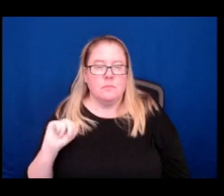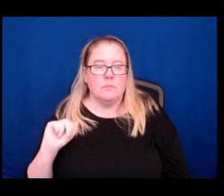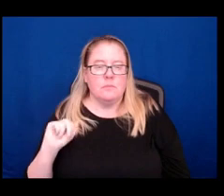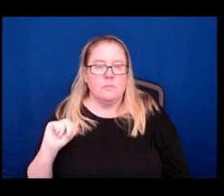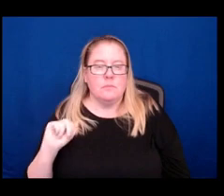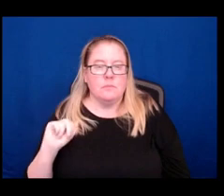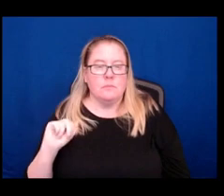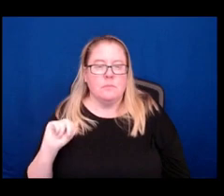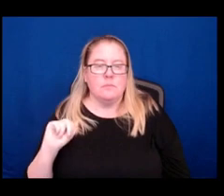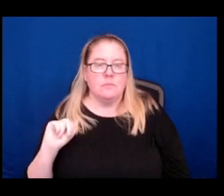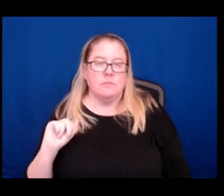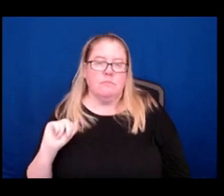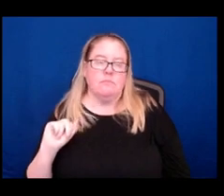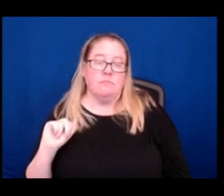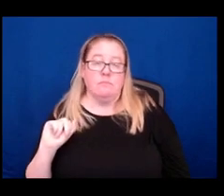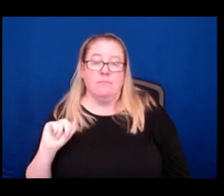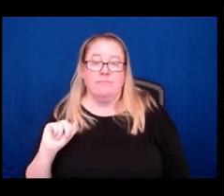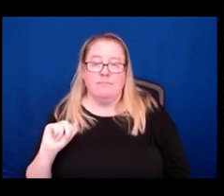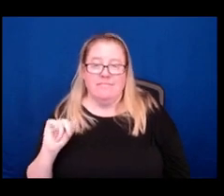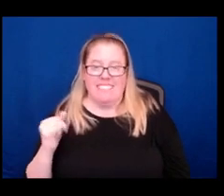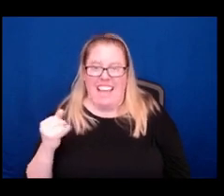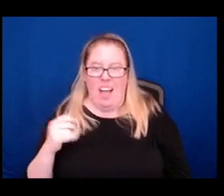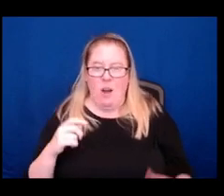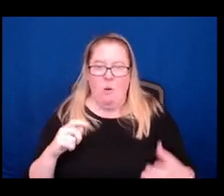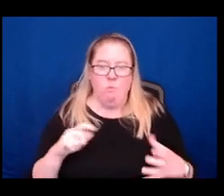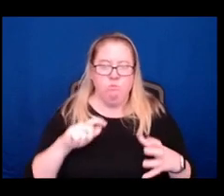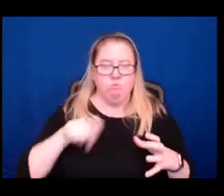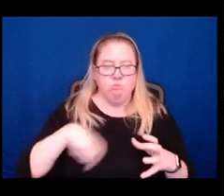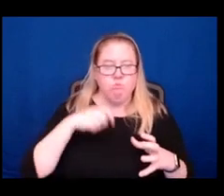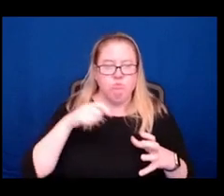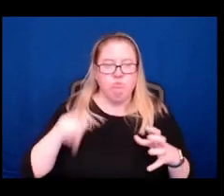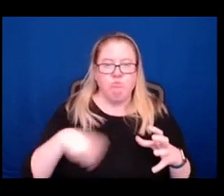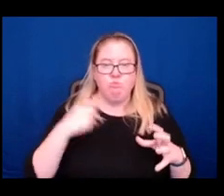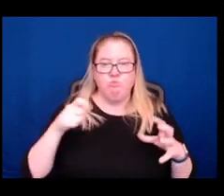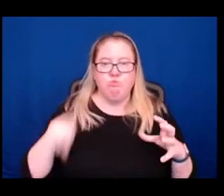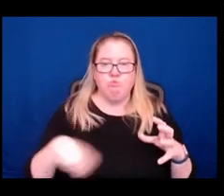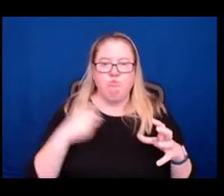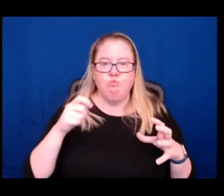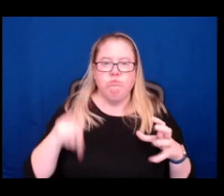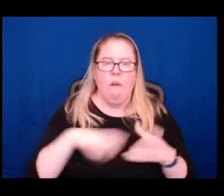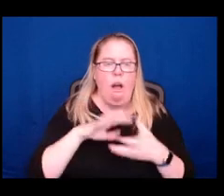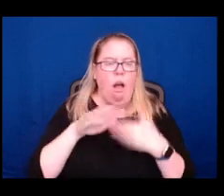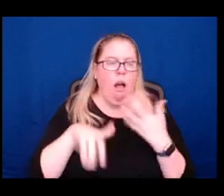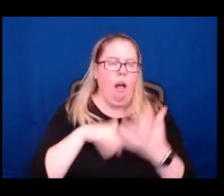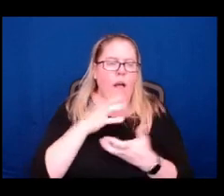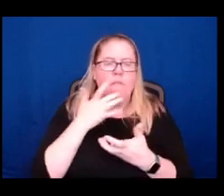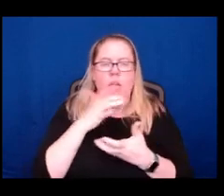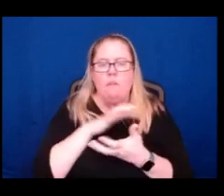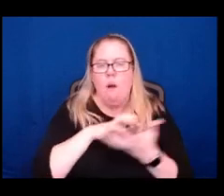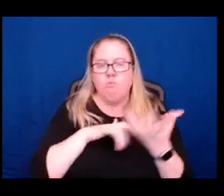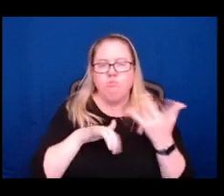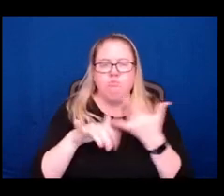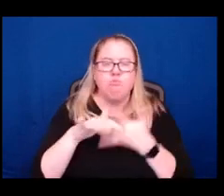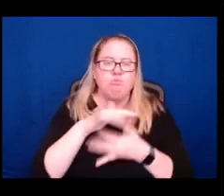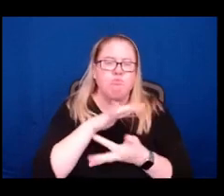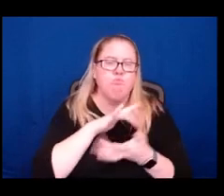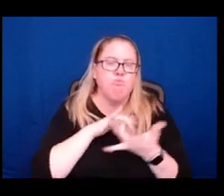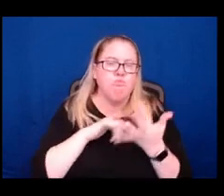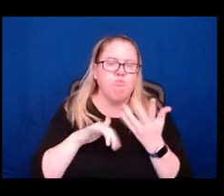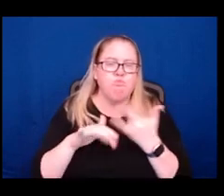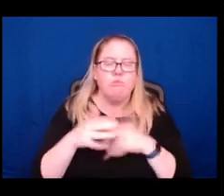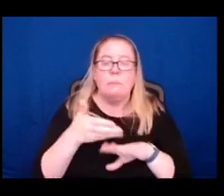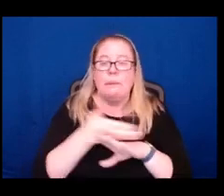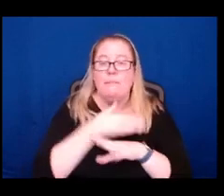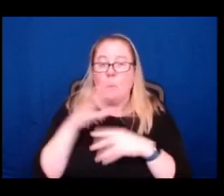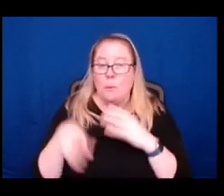And let's give that a nice stir and get all those flavors mixed up in there before we add our noodles.